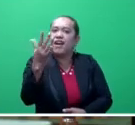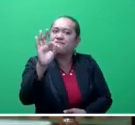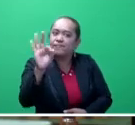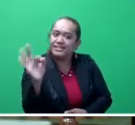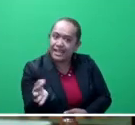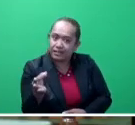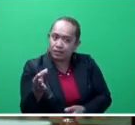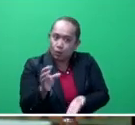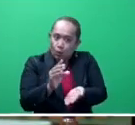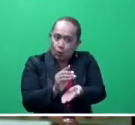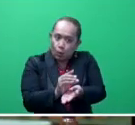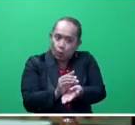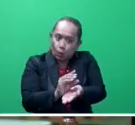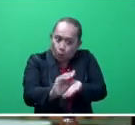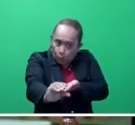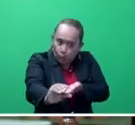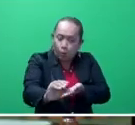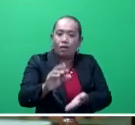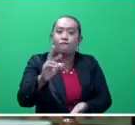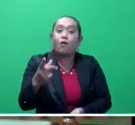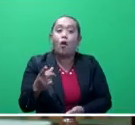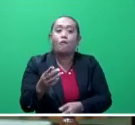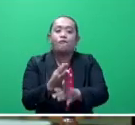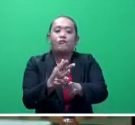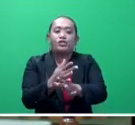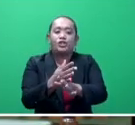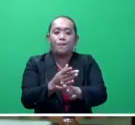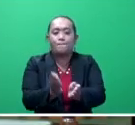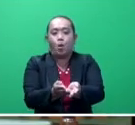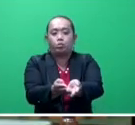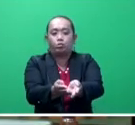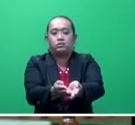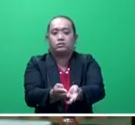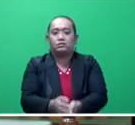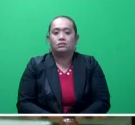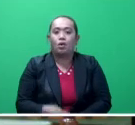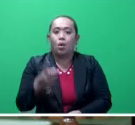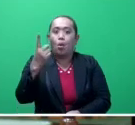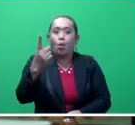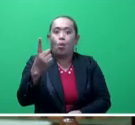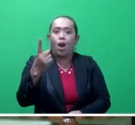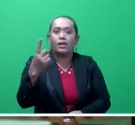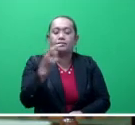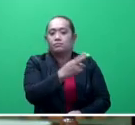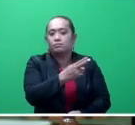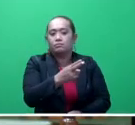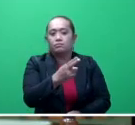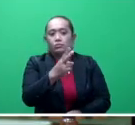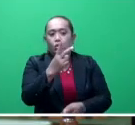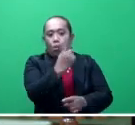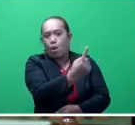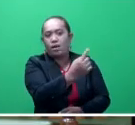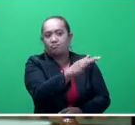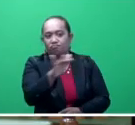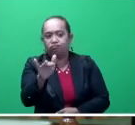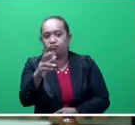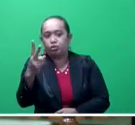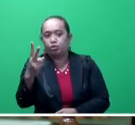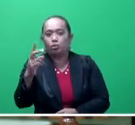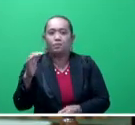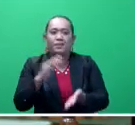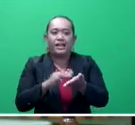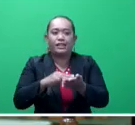for investment in fishing boats with value above $1 million to $2 million with a funding allocation of